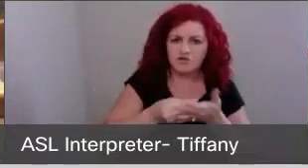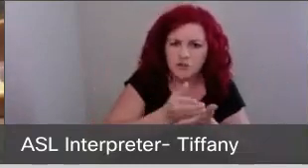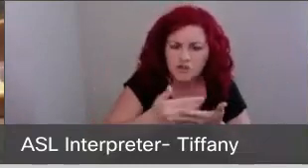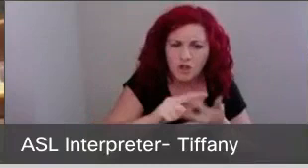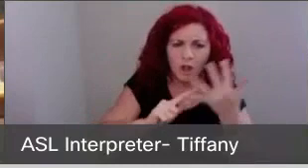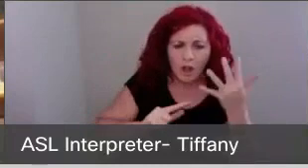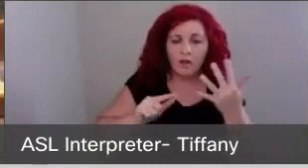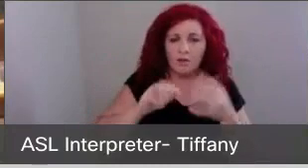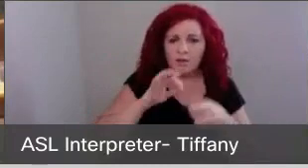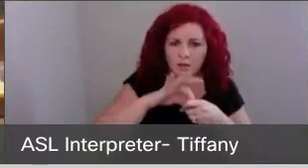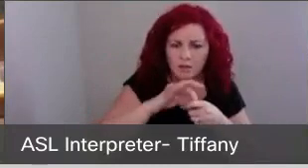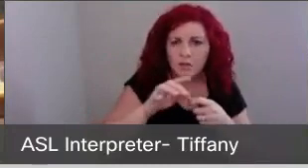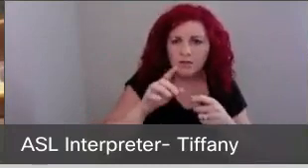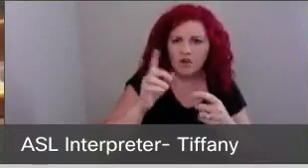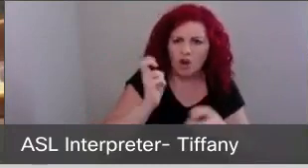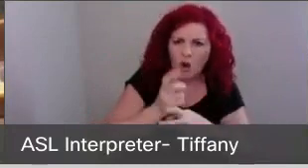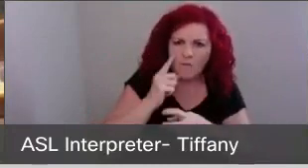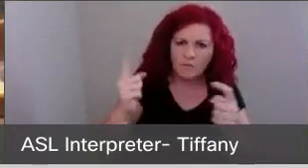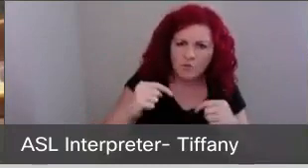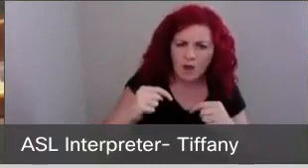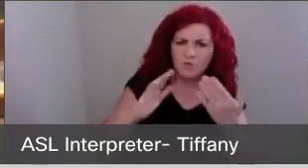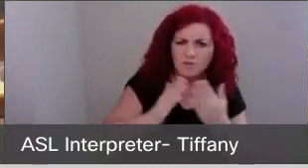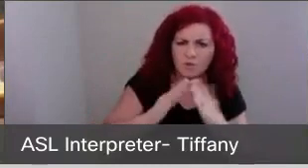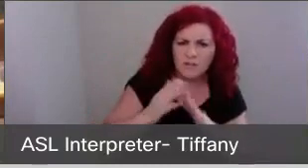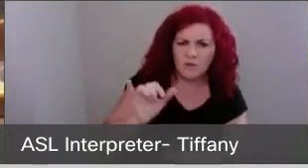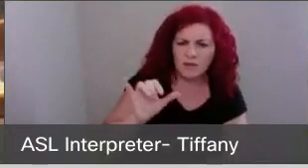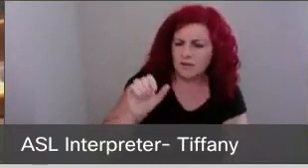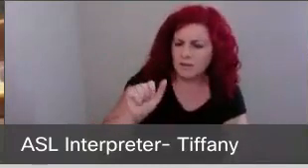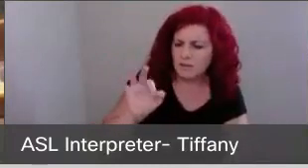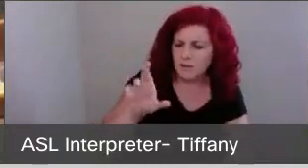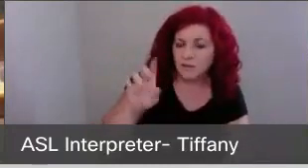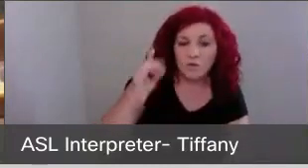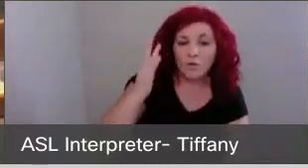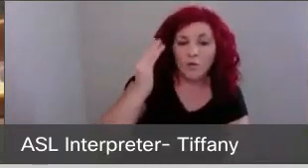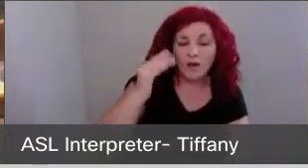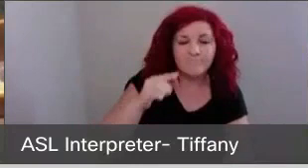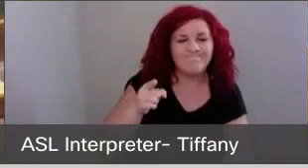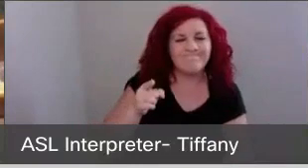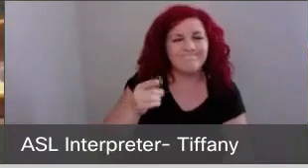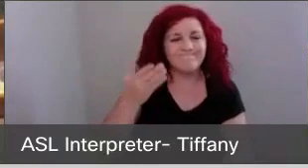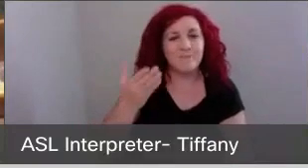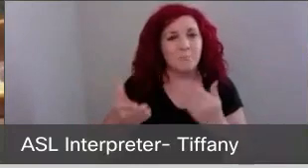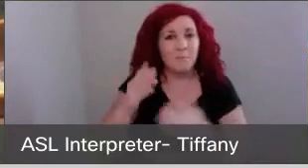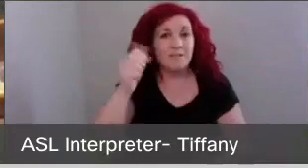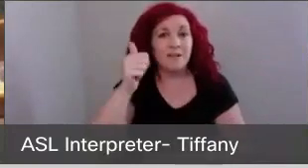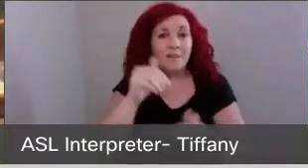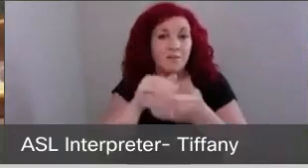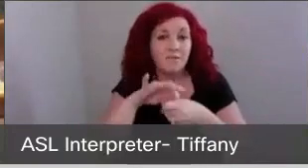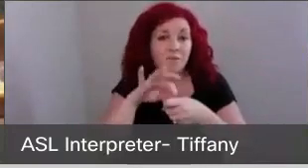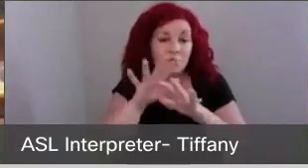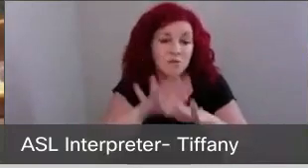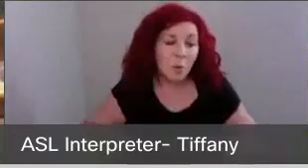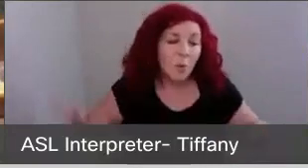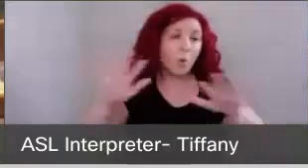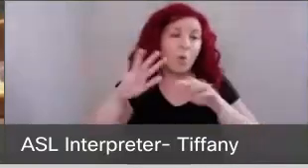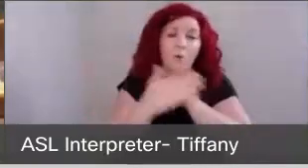And it's difficult to get the candidates to come to a small town like Safford because you got maybe 10,000 votes or so in this whole county, and